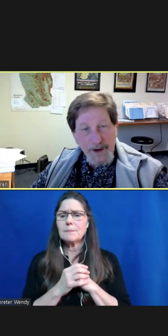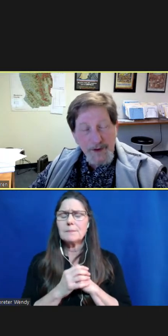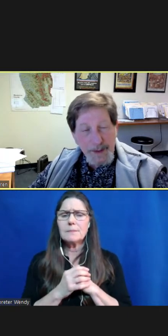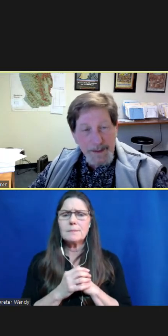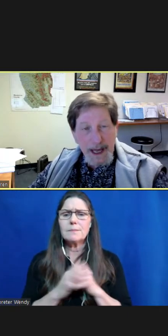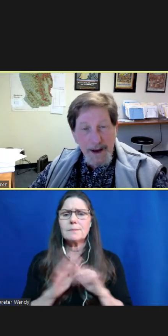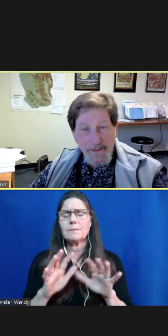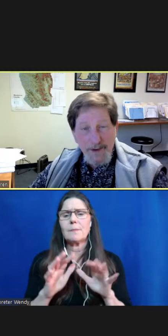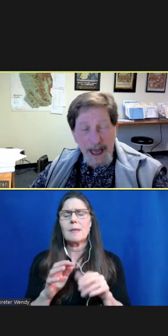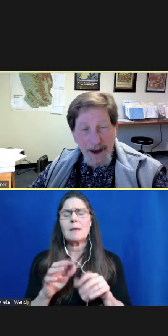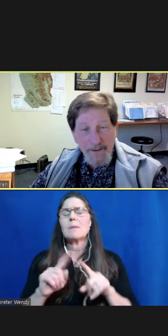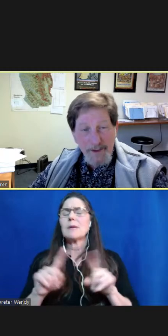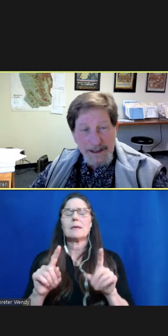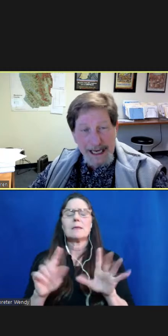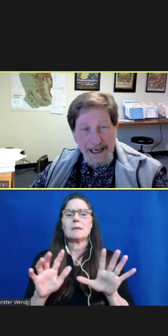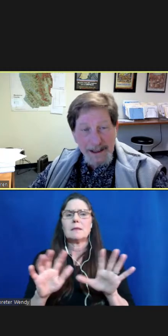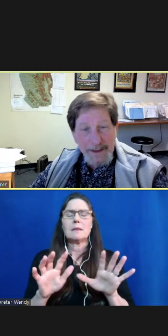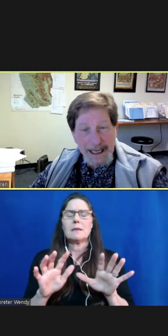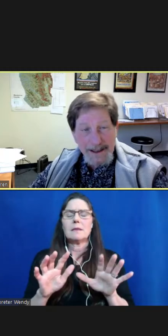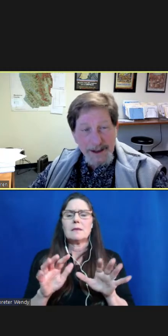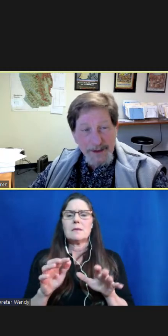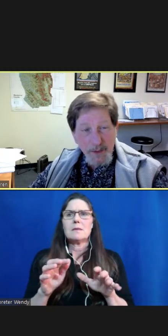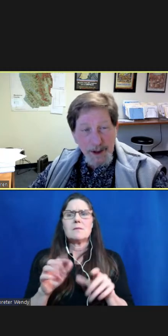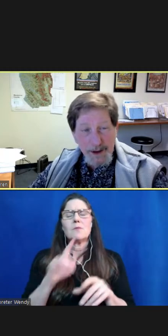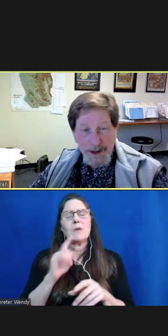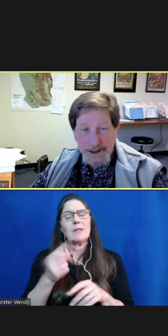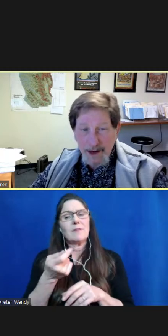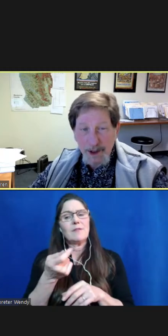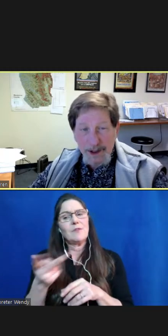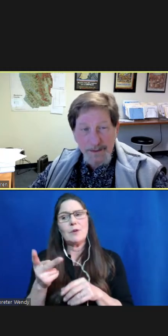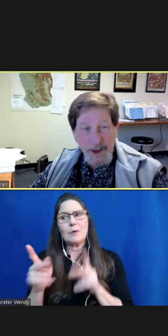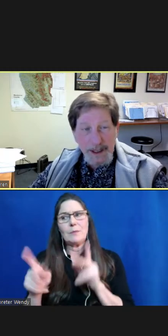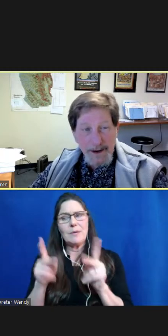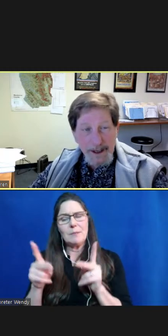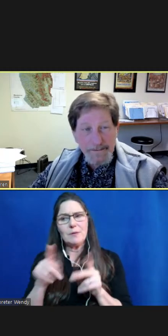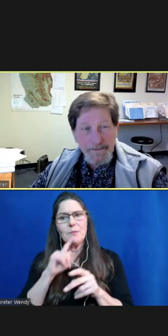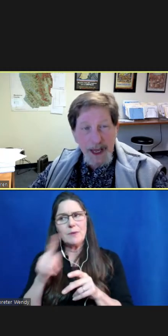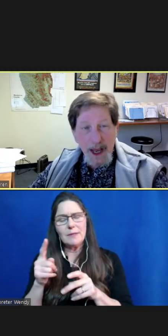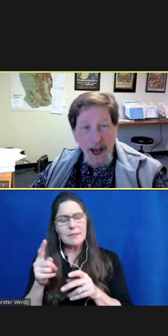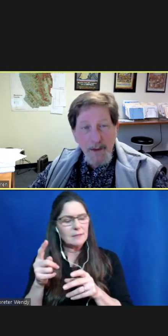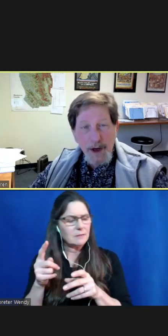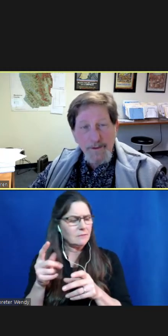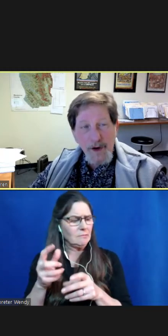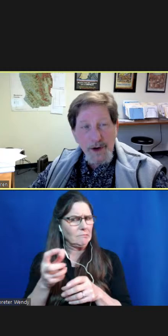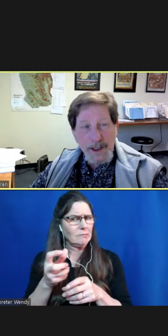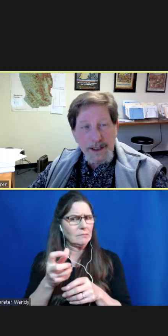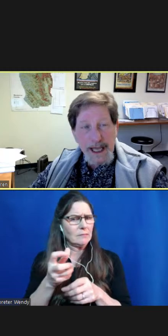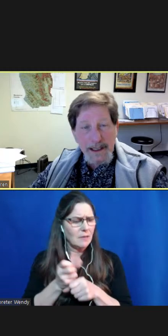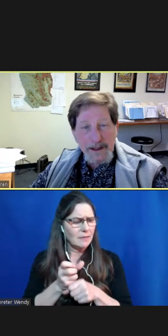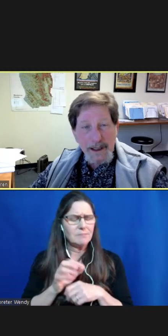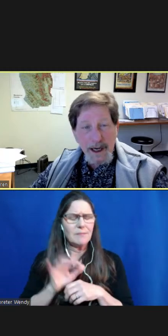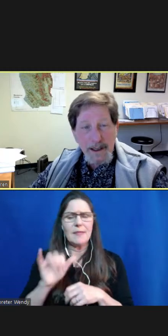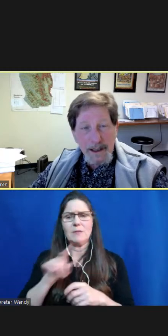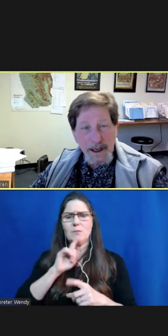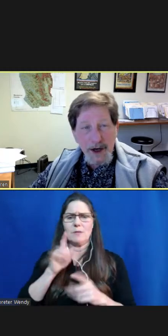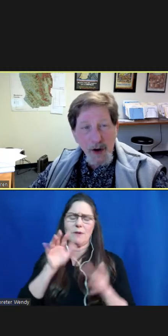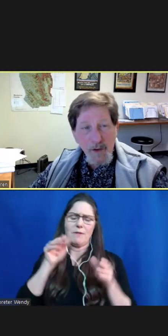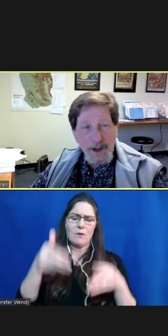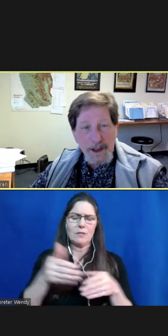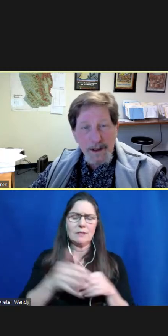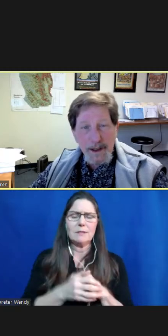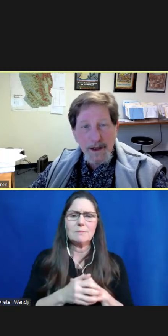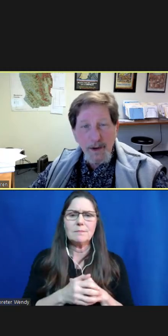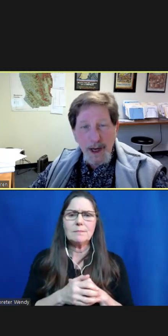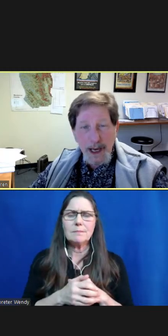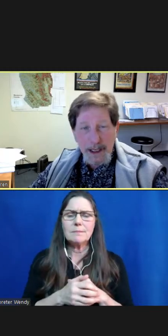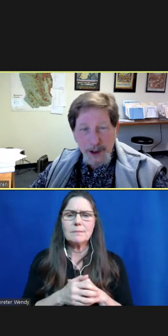But very few people have taken them, and that's one of the things that I wanted to point out here. I want to focus next on